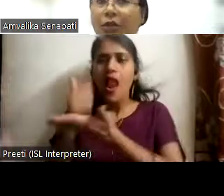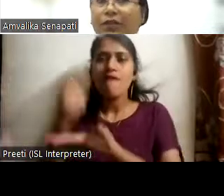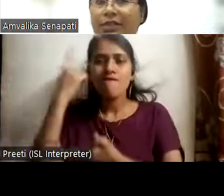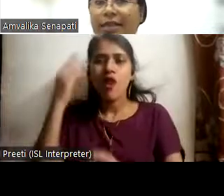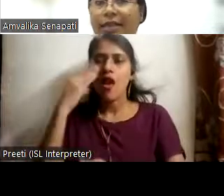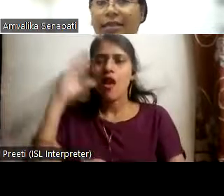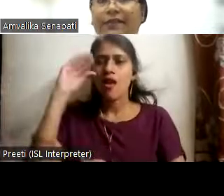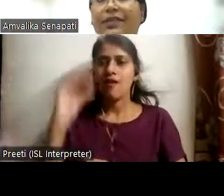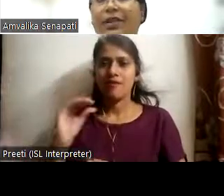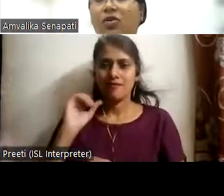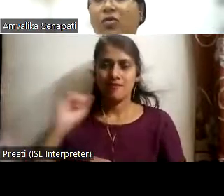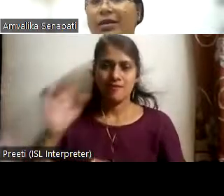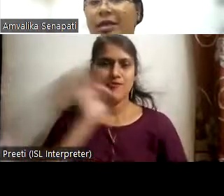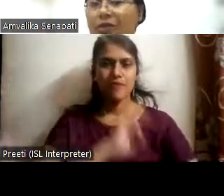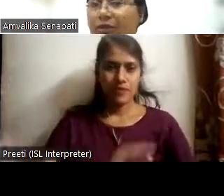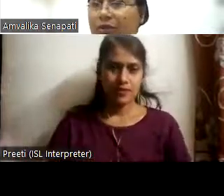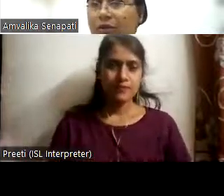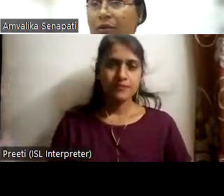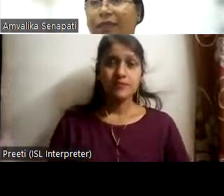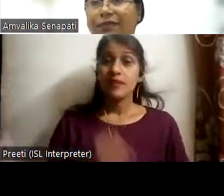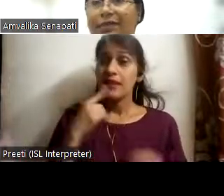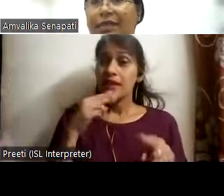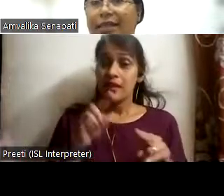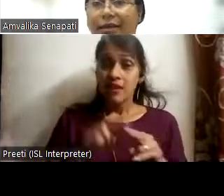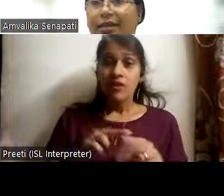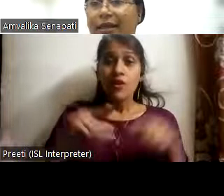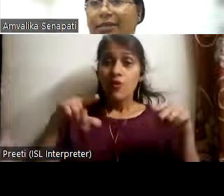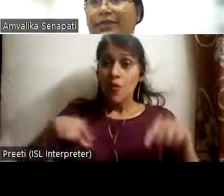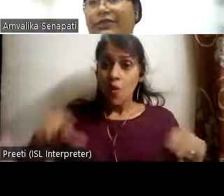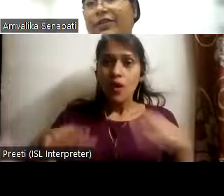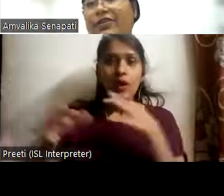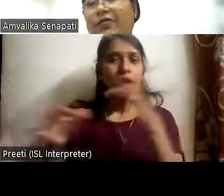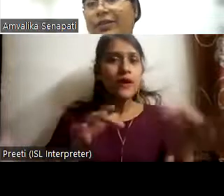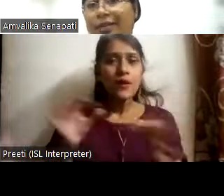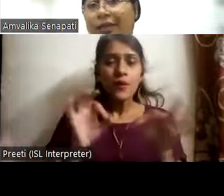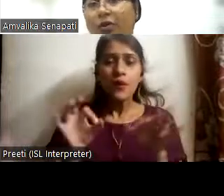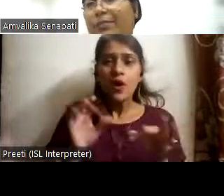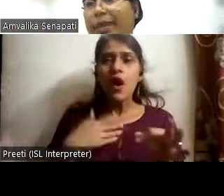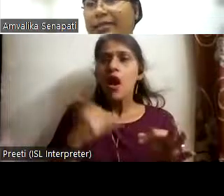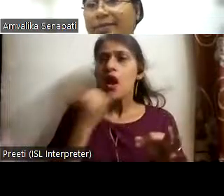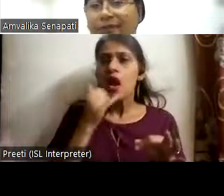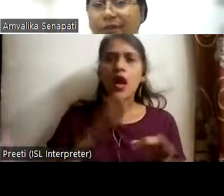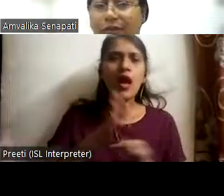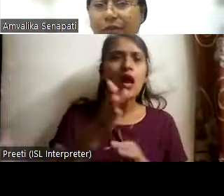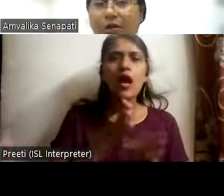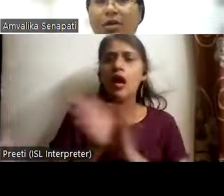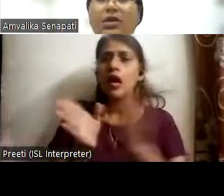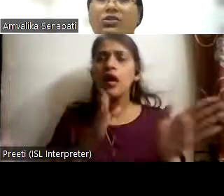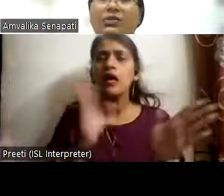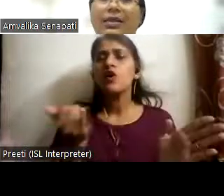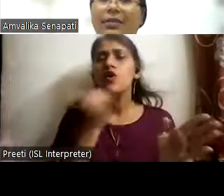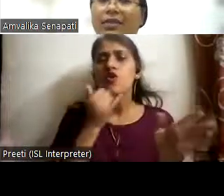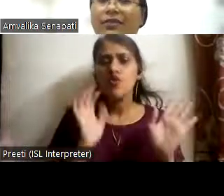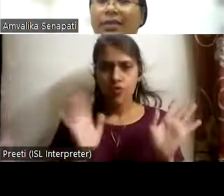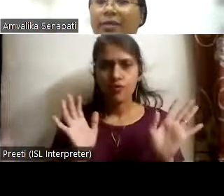For low vision, again, if there are no markings on the door and if it's a clear glass, they will very likely go and bang themselves on the door.